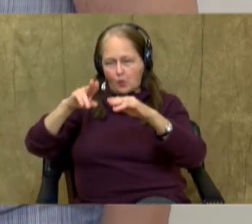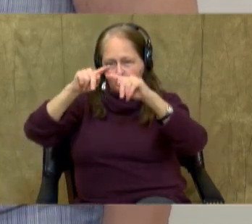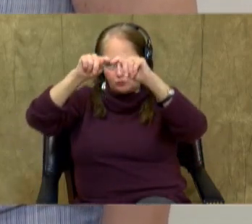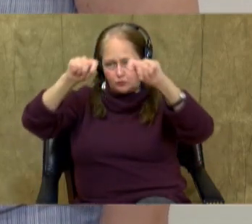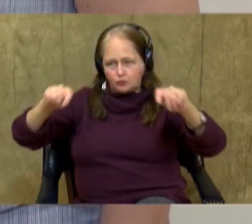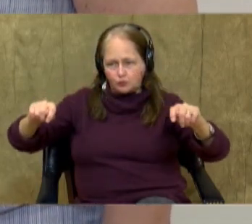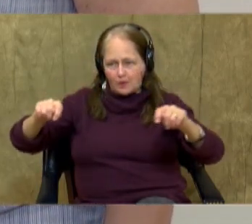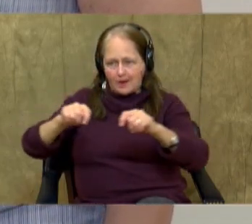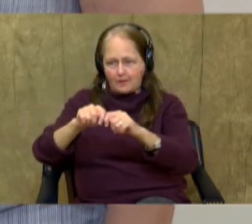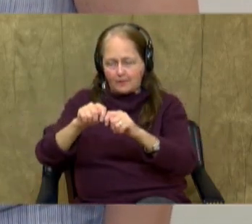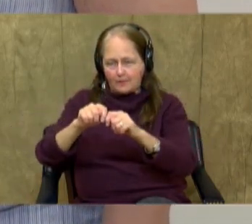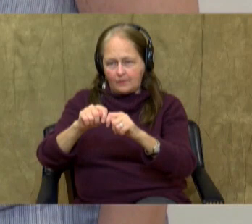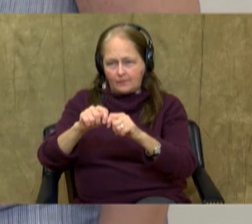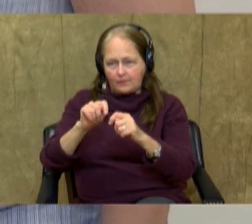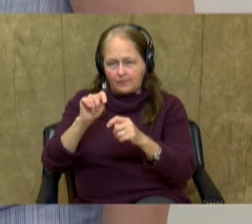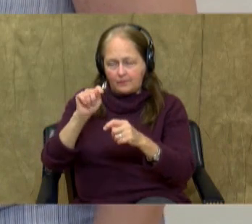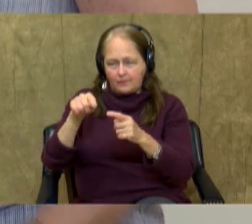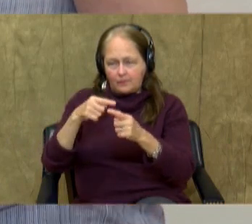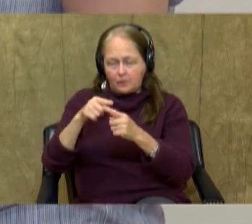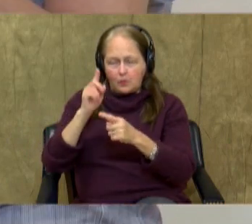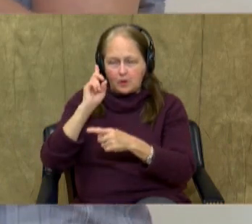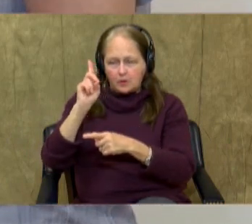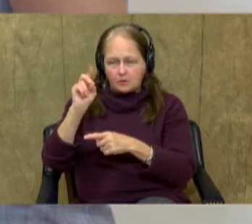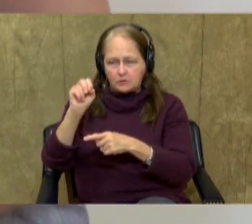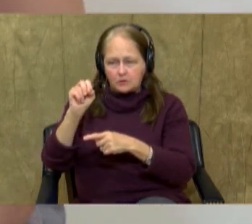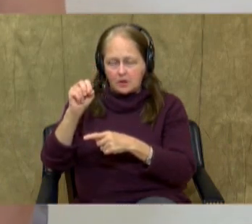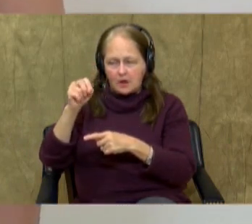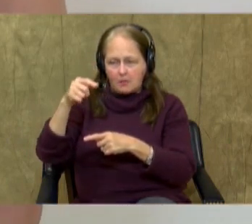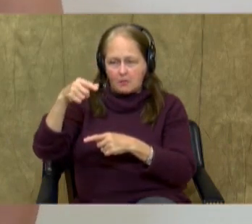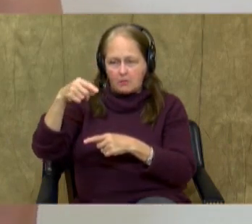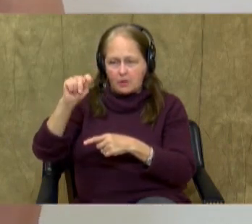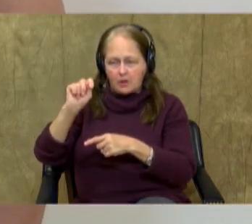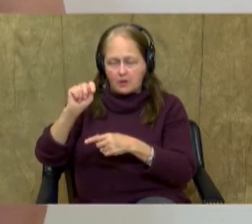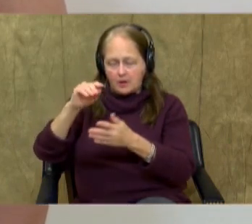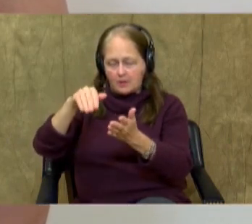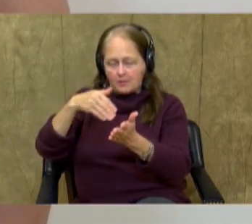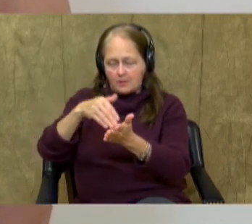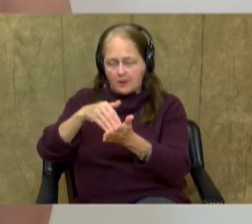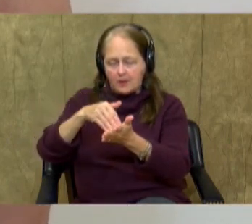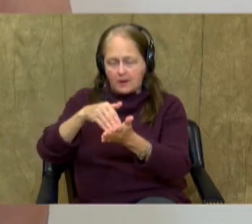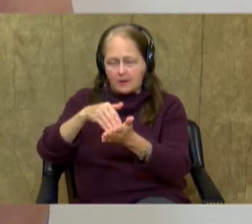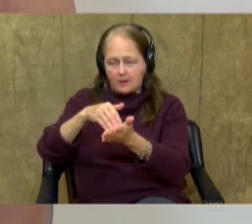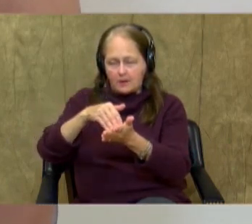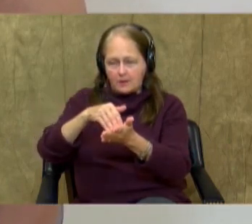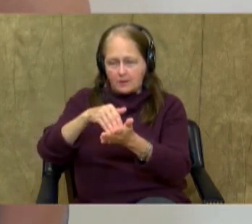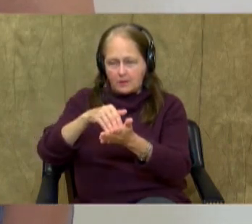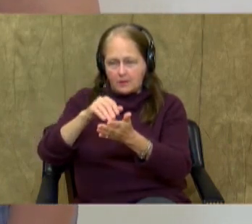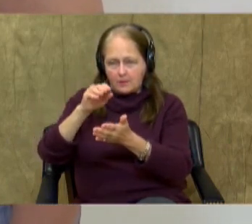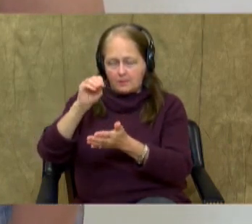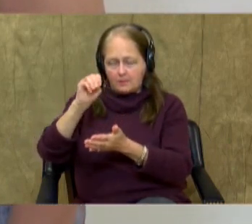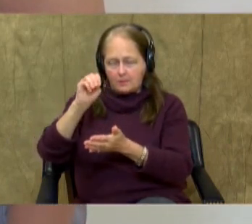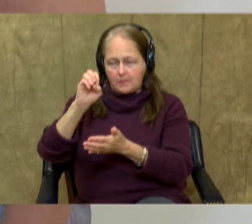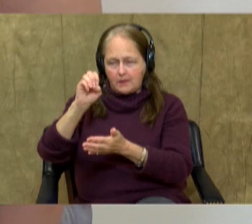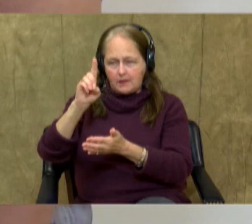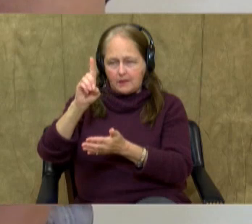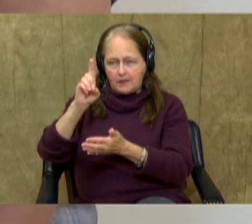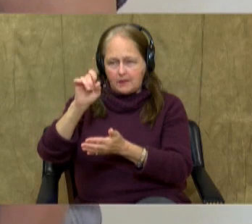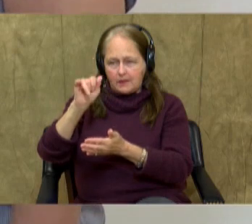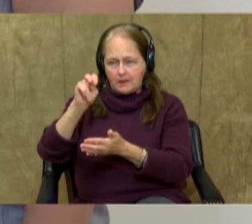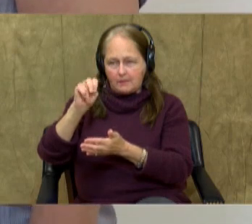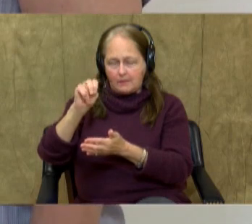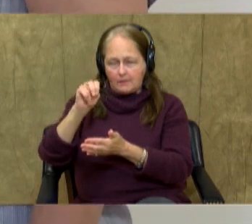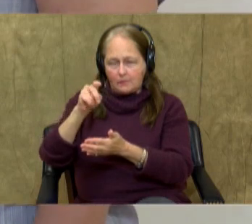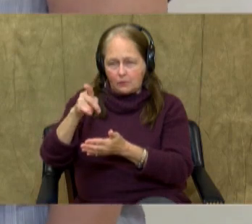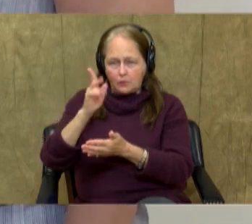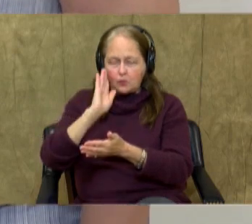average for what a dot plot will usually do. Your middle, your median. your median. So that is